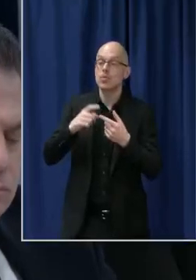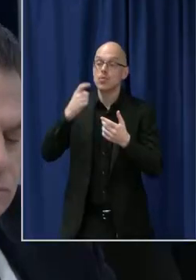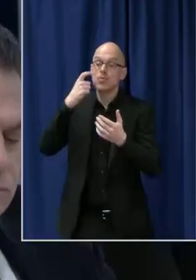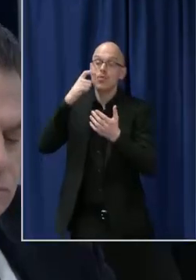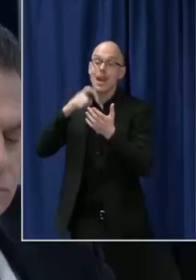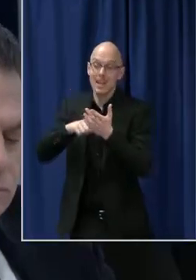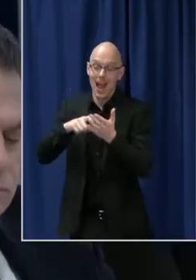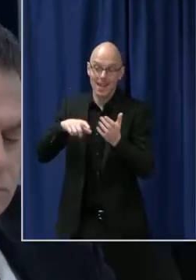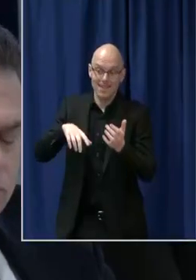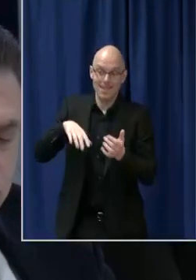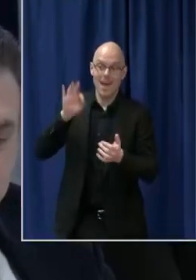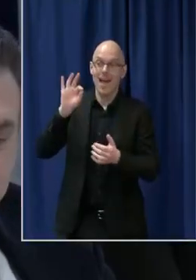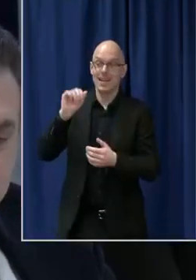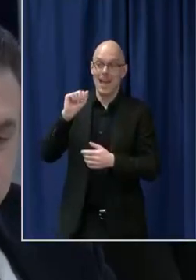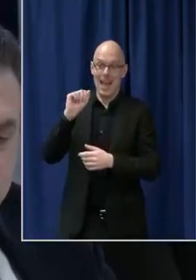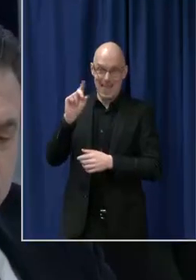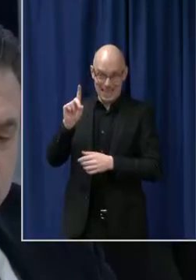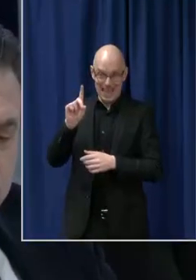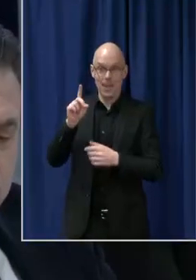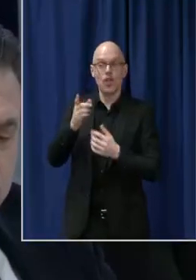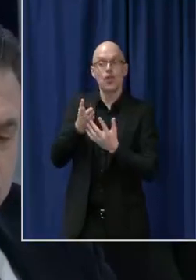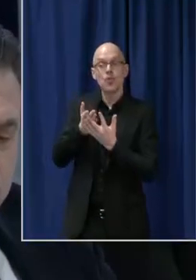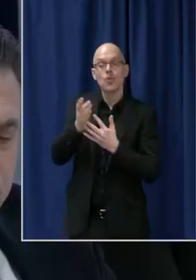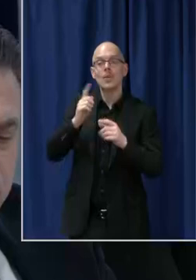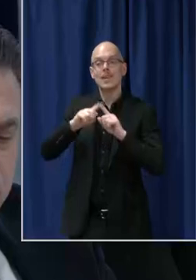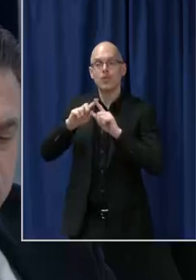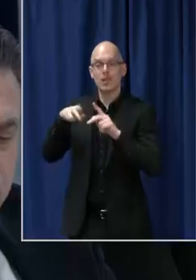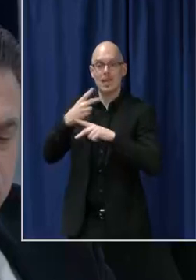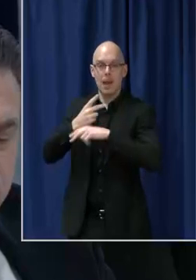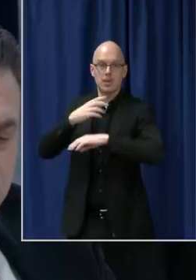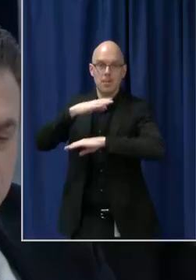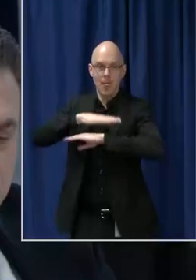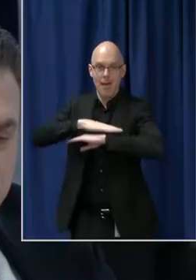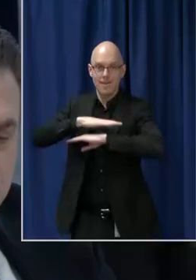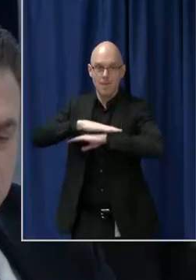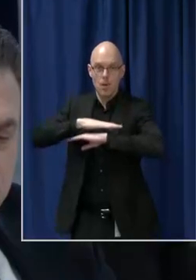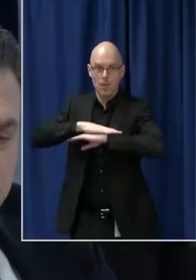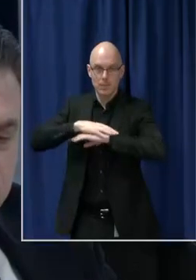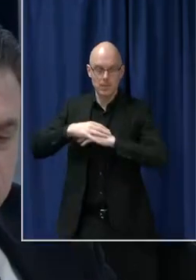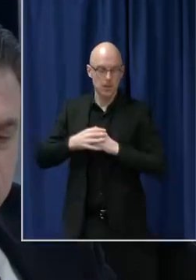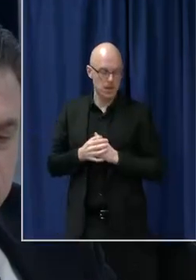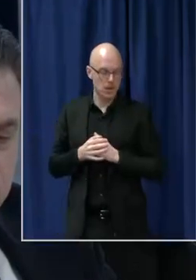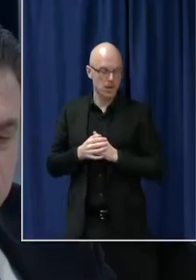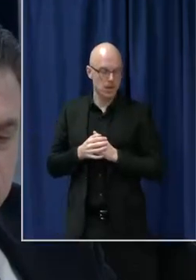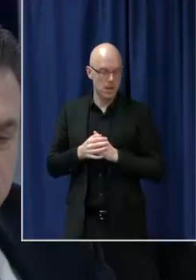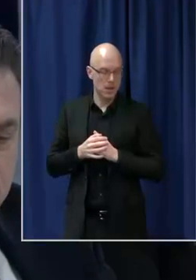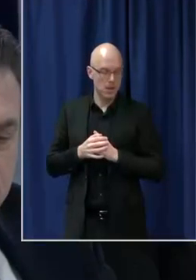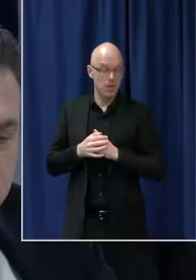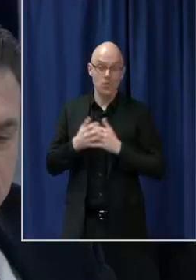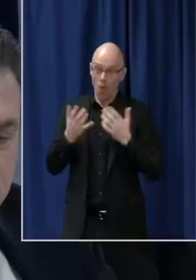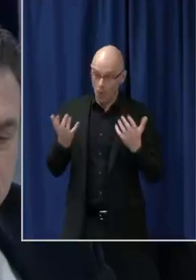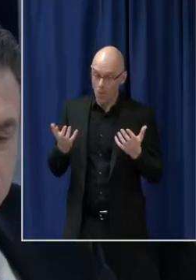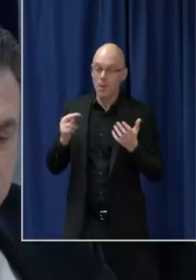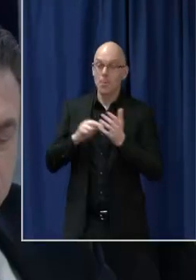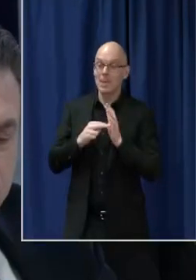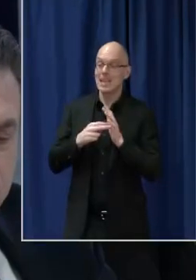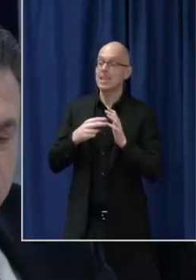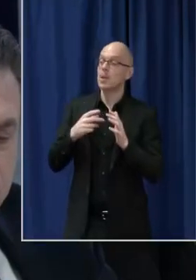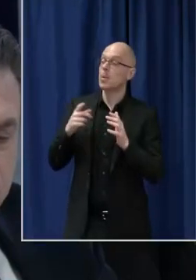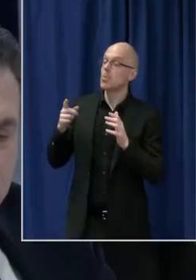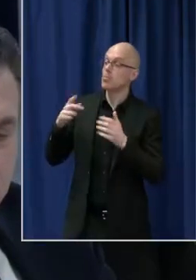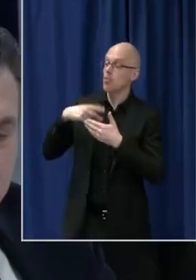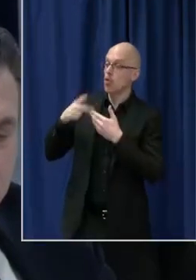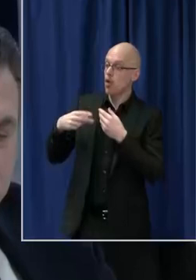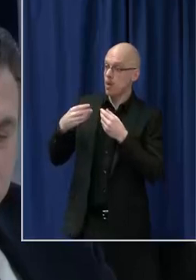made available on additional platforms, enable program distributors to identify and locate